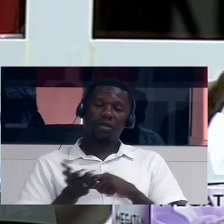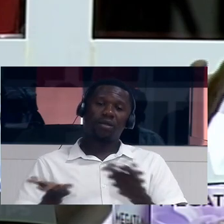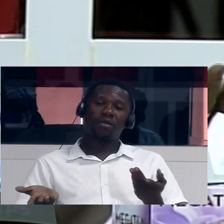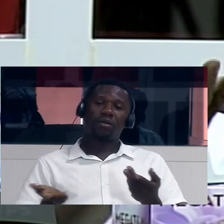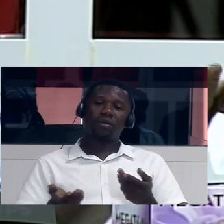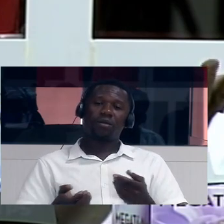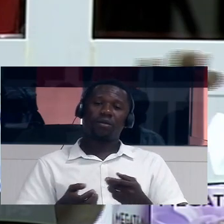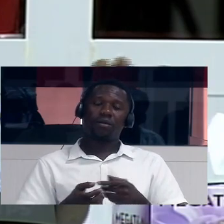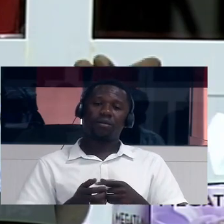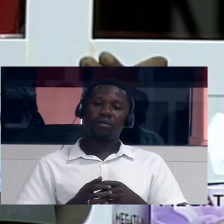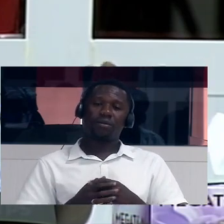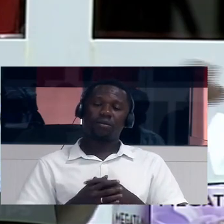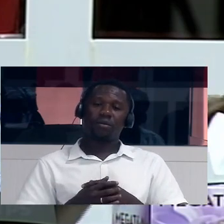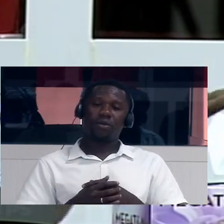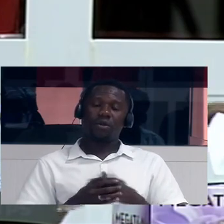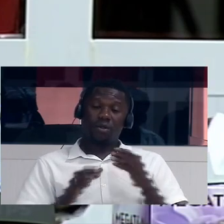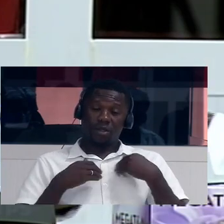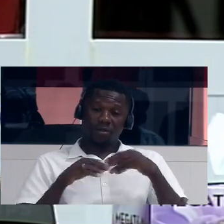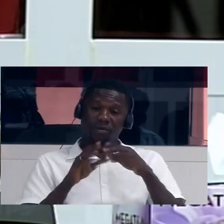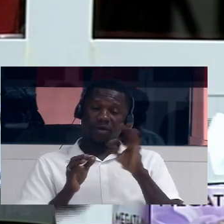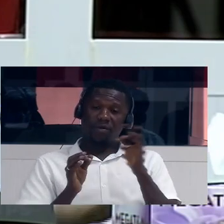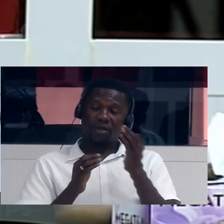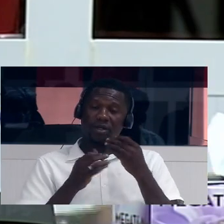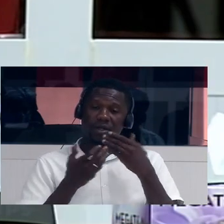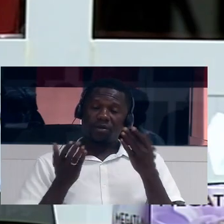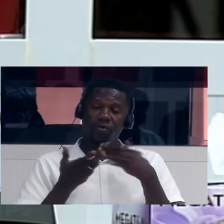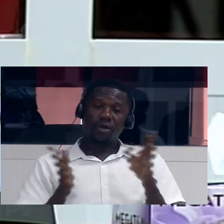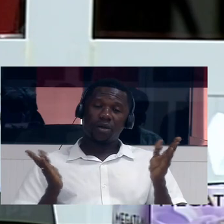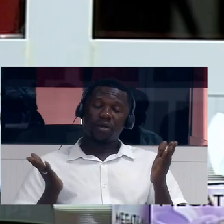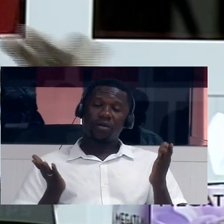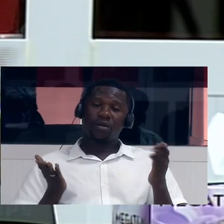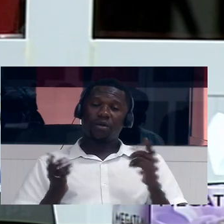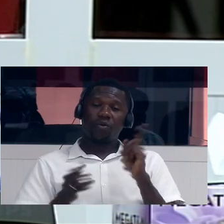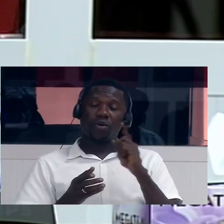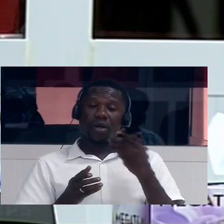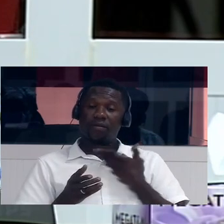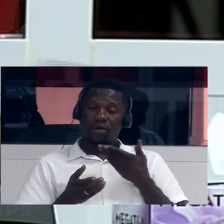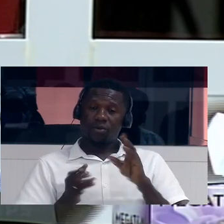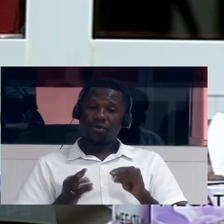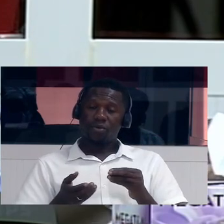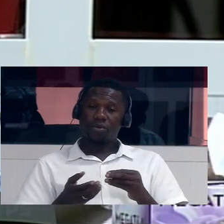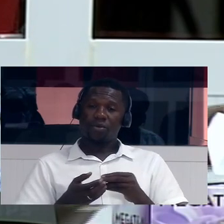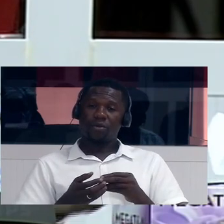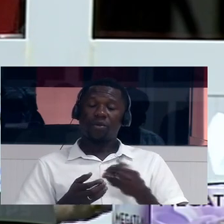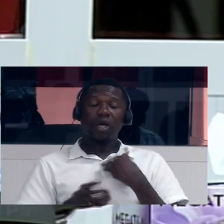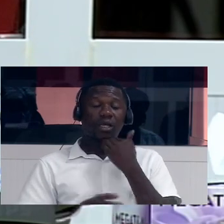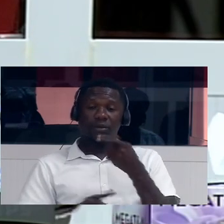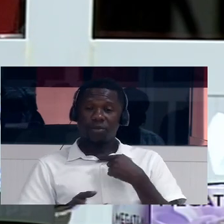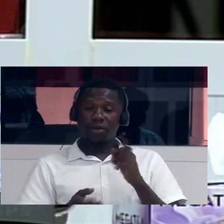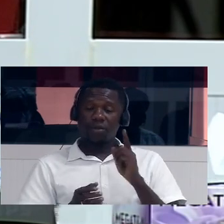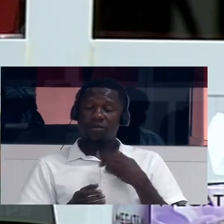I dismissed him in a very nice way. And he said to me, "What have I done?" I said, "You are asking me. Me, I'm no longer in the service. You're